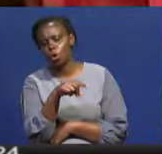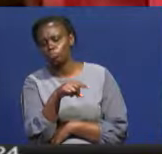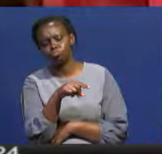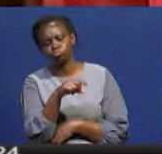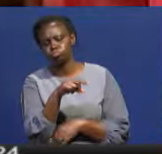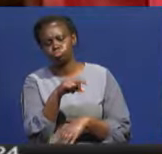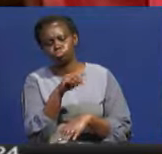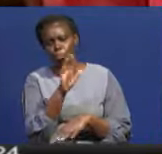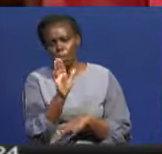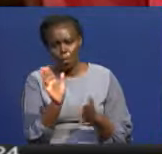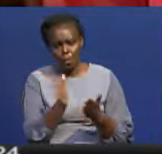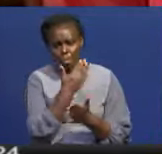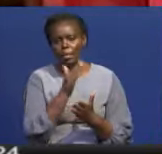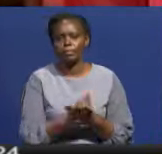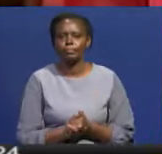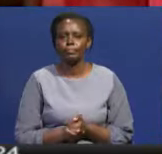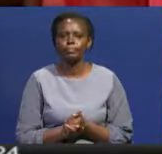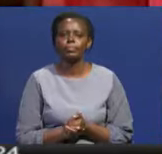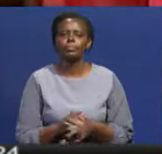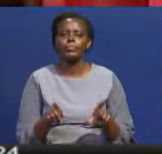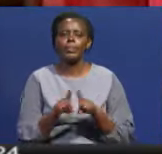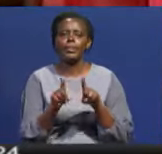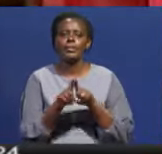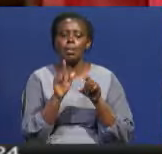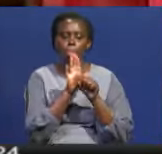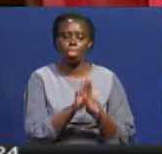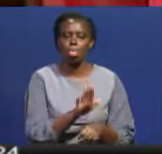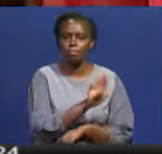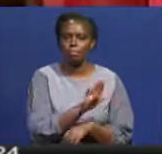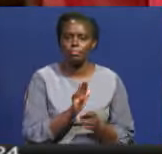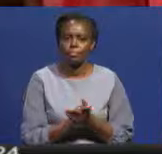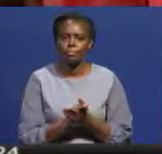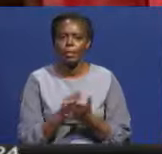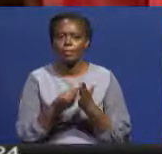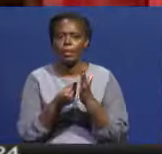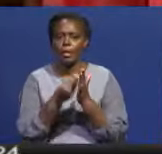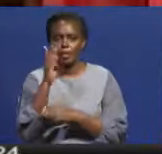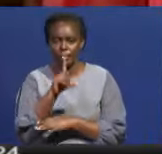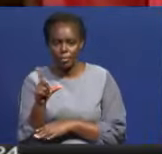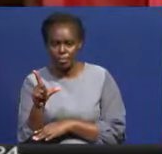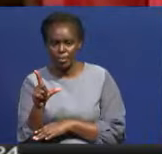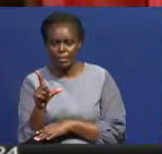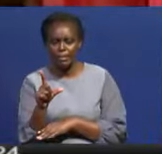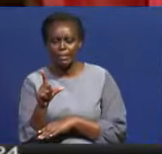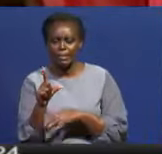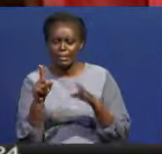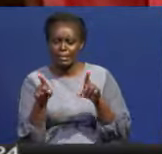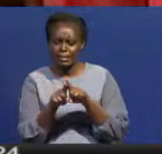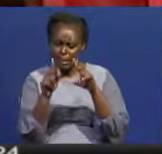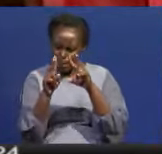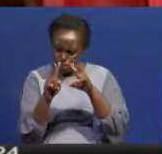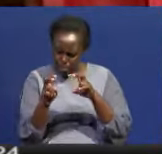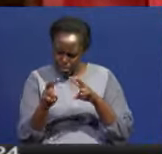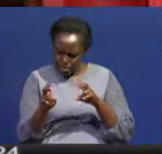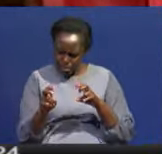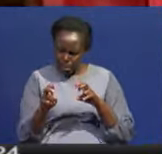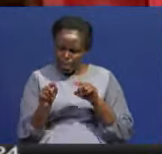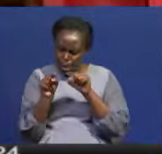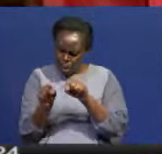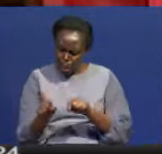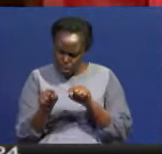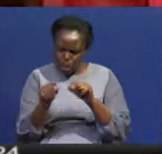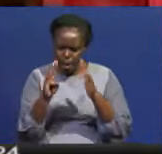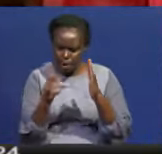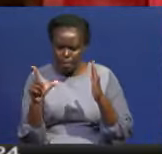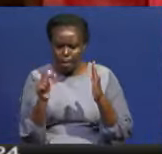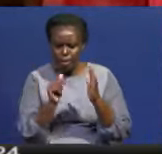discouraged. As we robustly, Honorable Speaker, engage on the convention about the finance bill and critique it, it must be realized that this bill aims